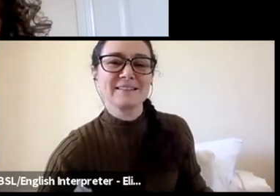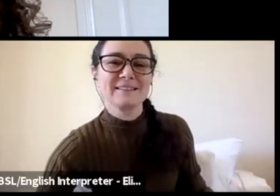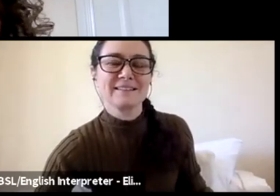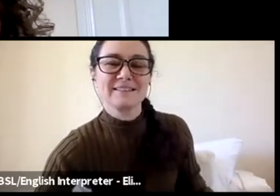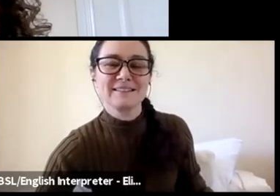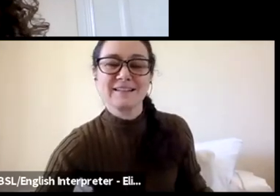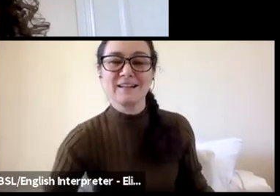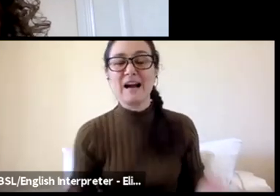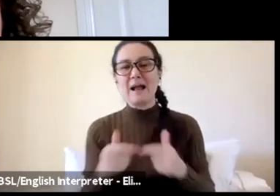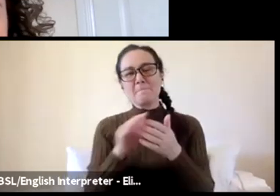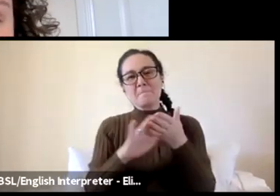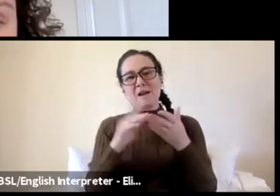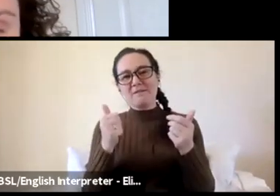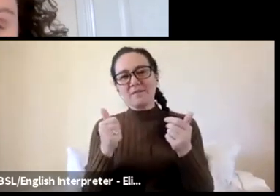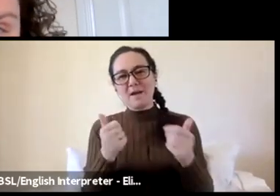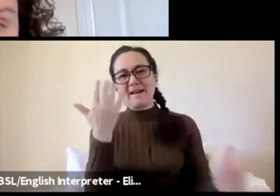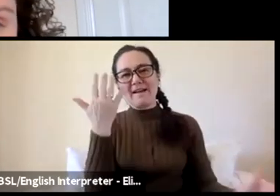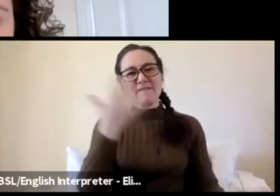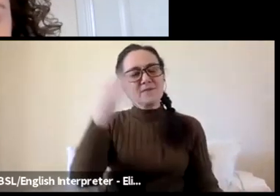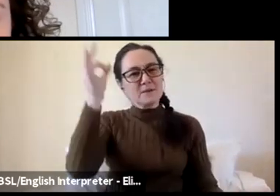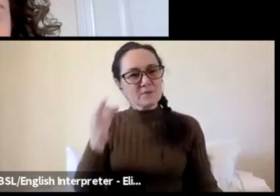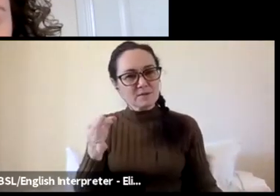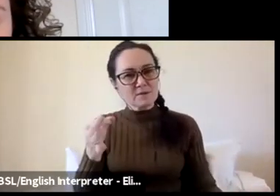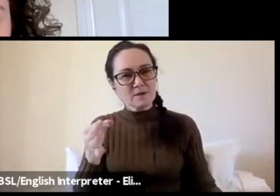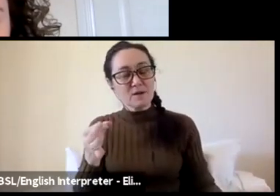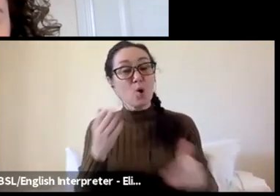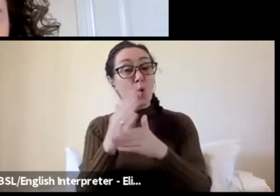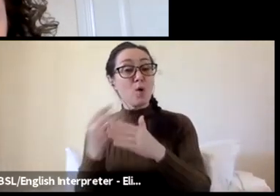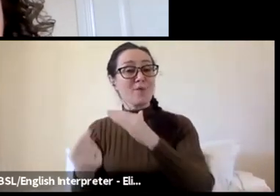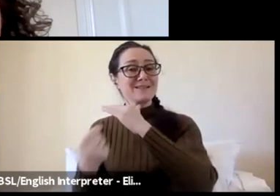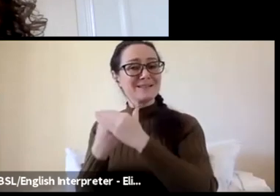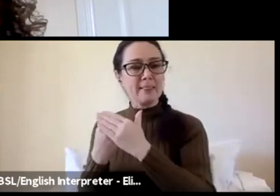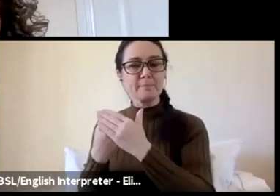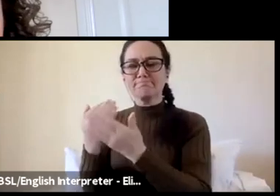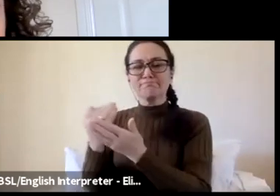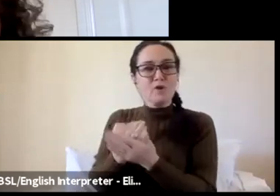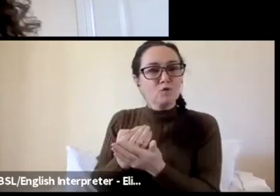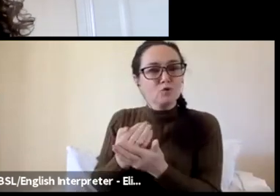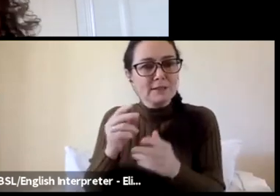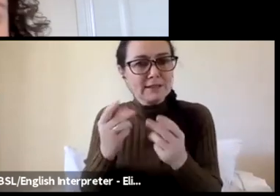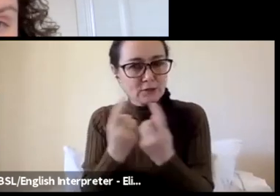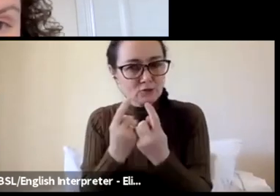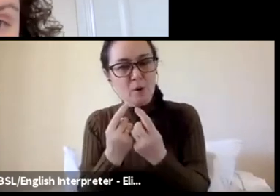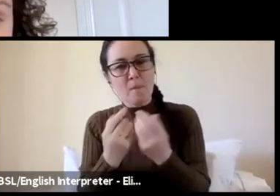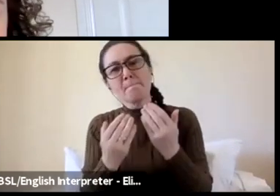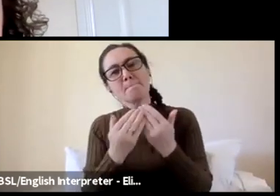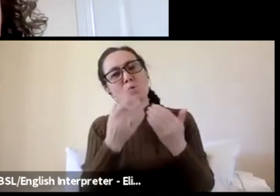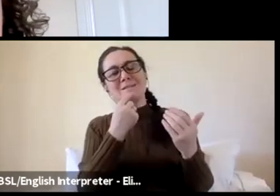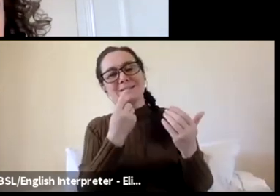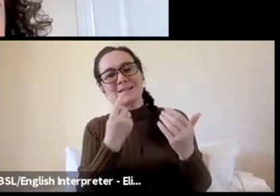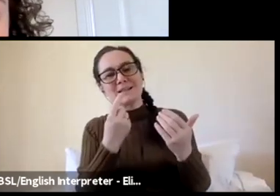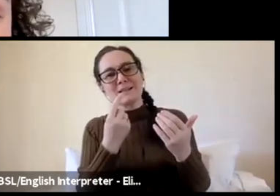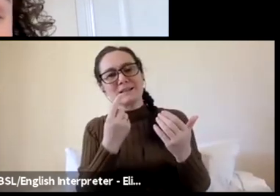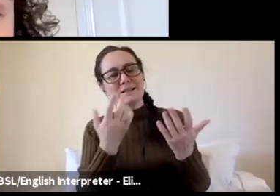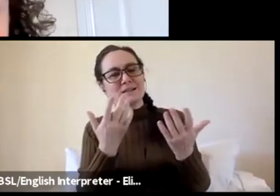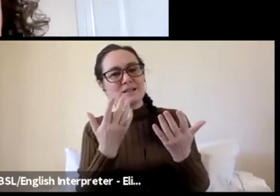So we've got about 15% of the folk here working on asylum and refugee issues, Most people saying that they really identify strongly